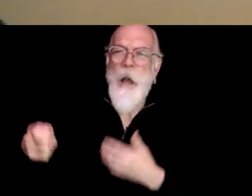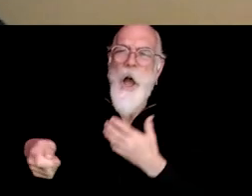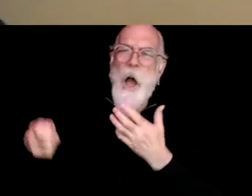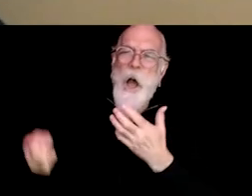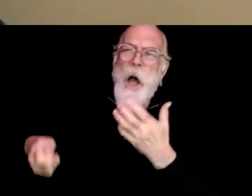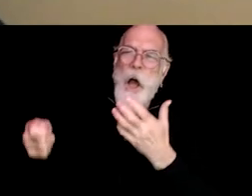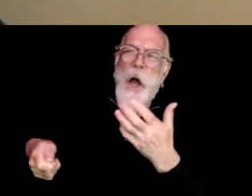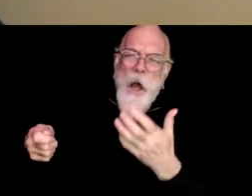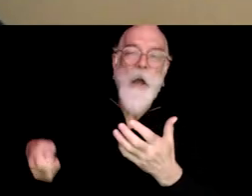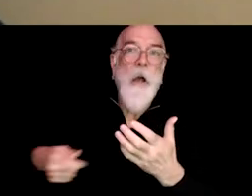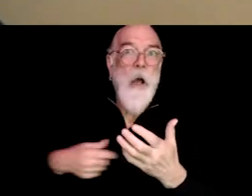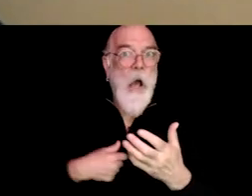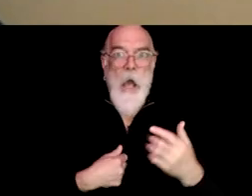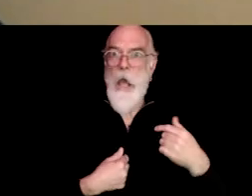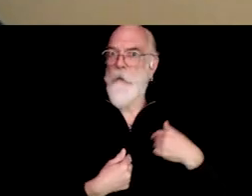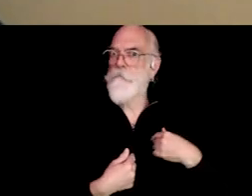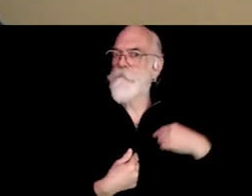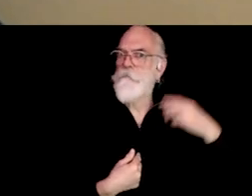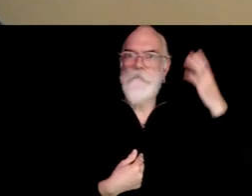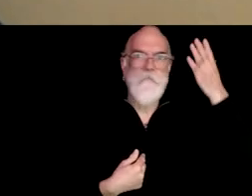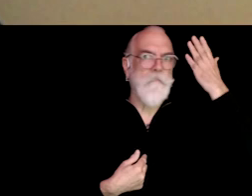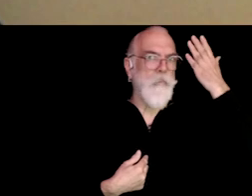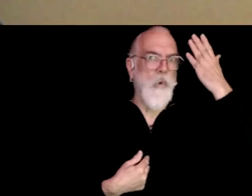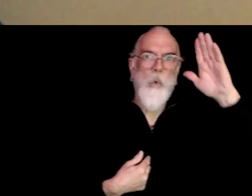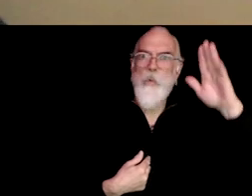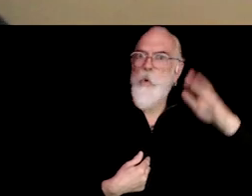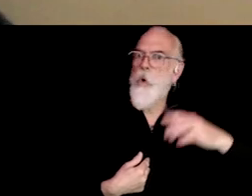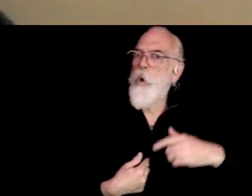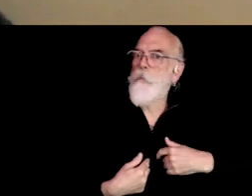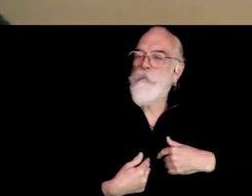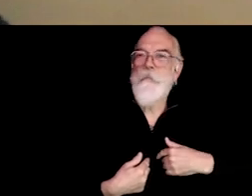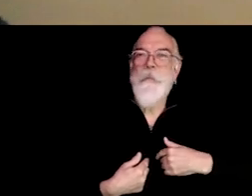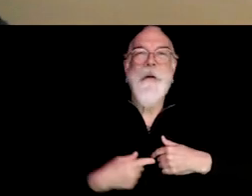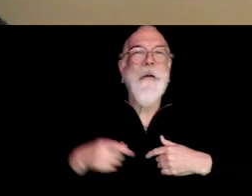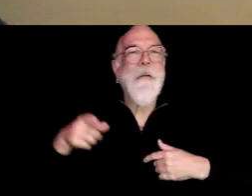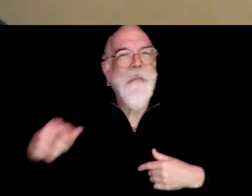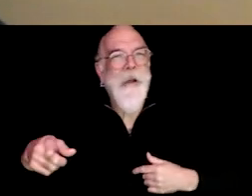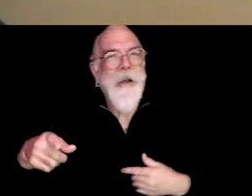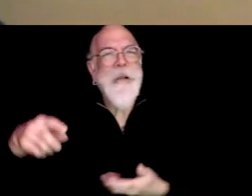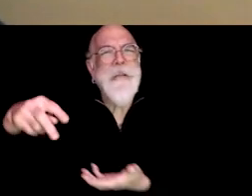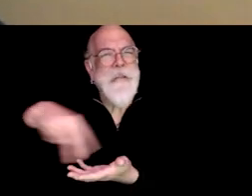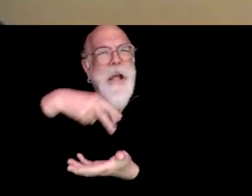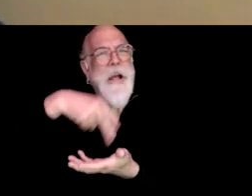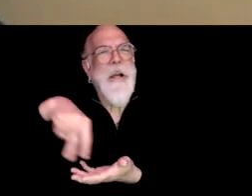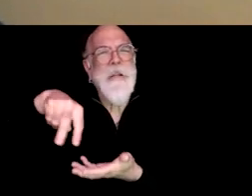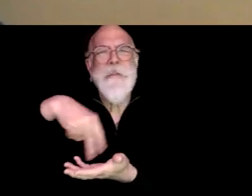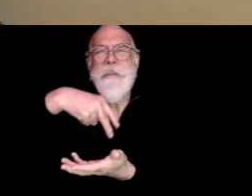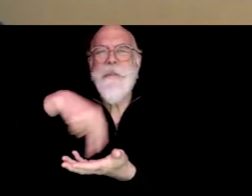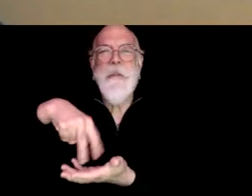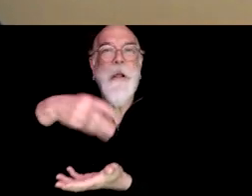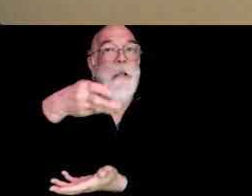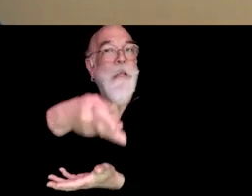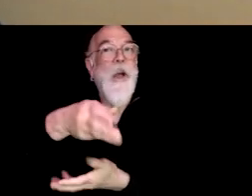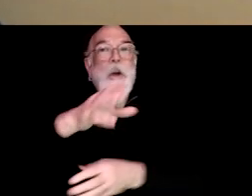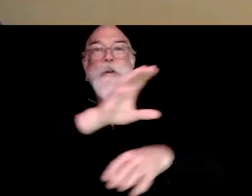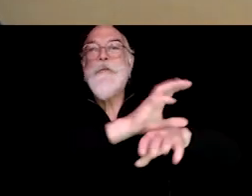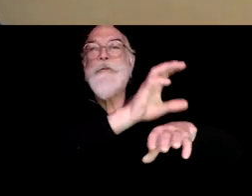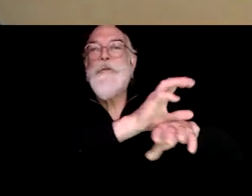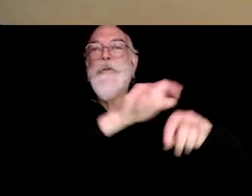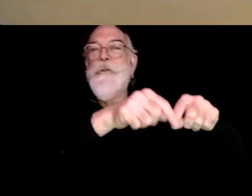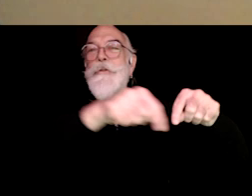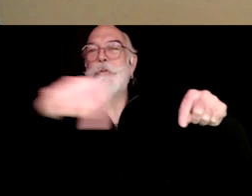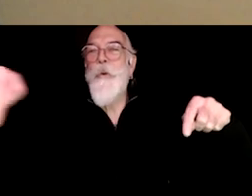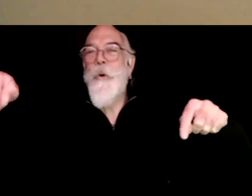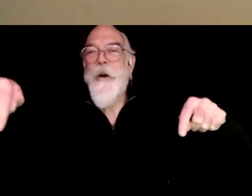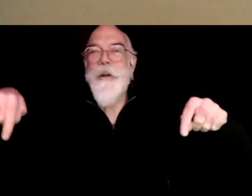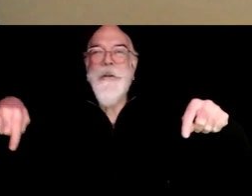that, as an outsider, I would never know. Dancing took place in the church courtyard with